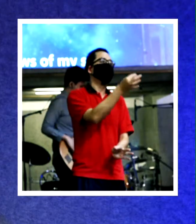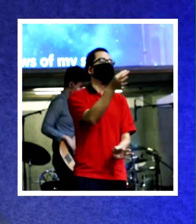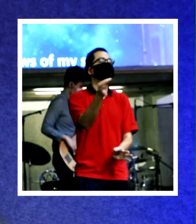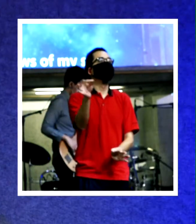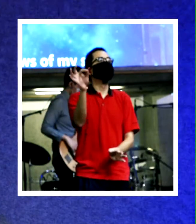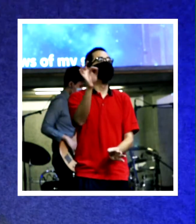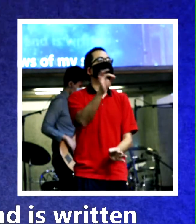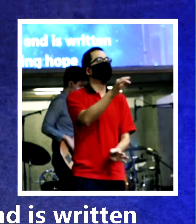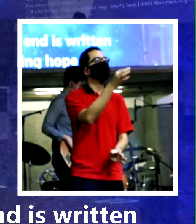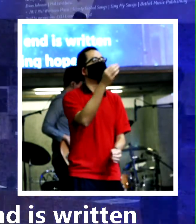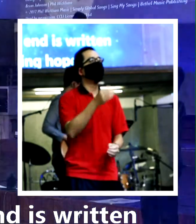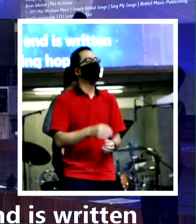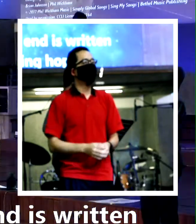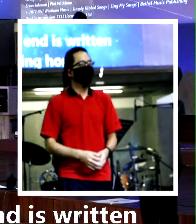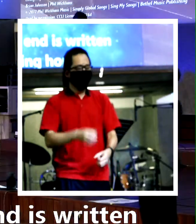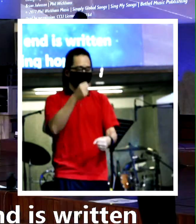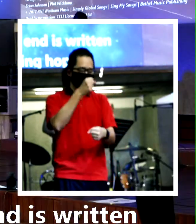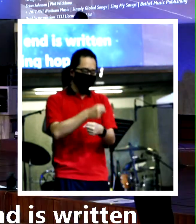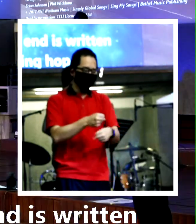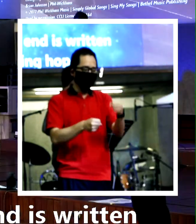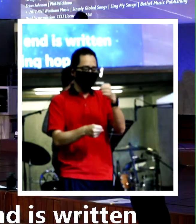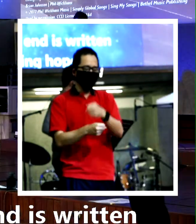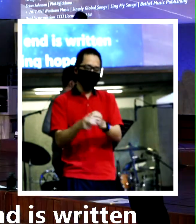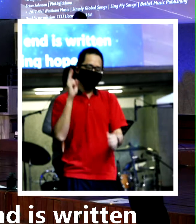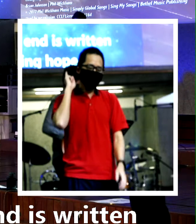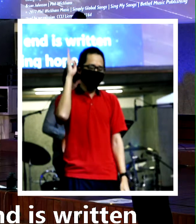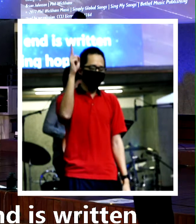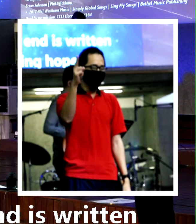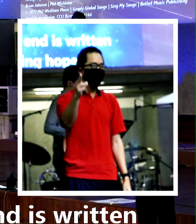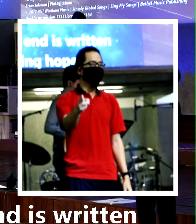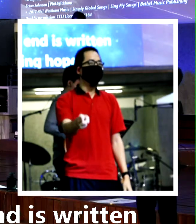my soul. The work is